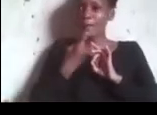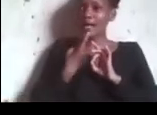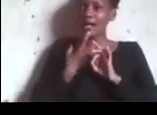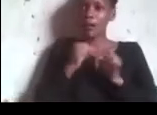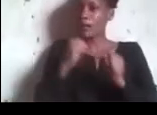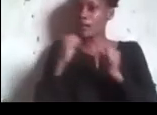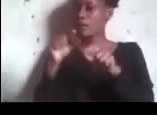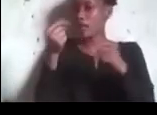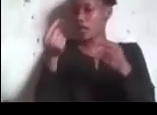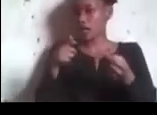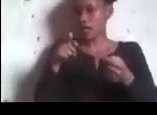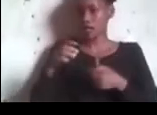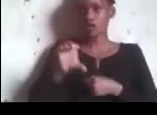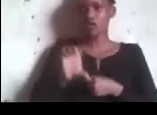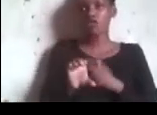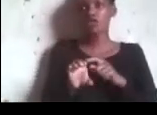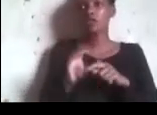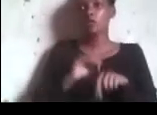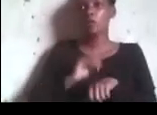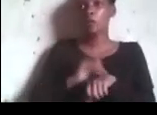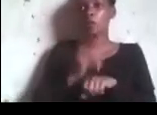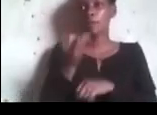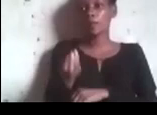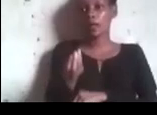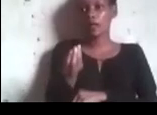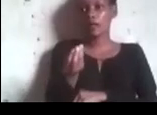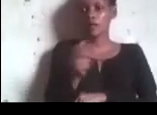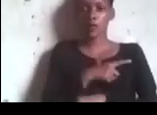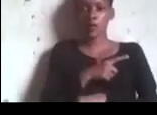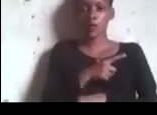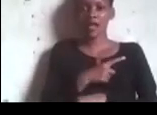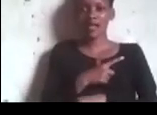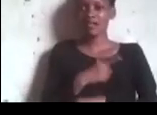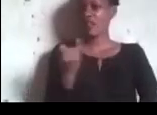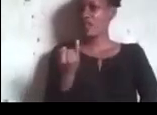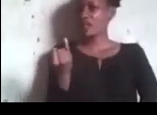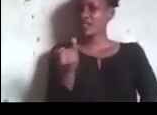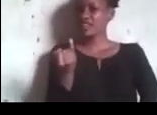is problematic because it seems to